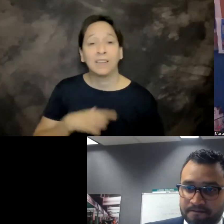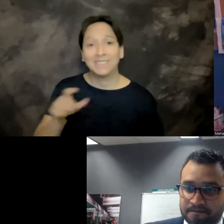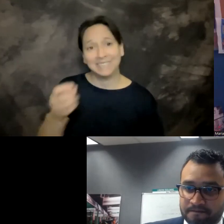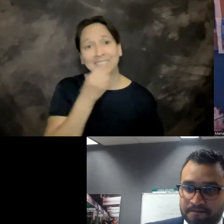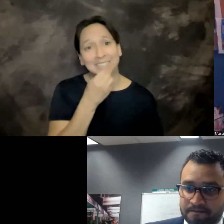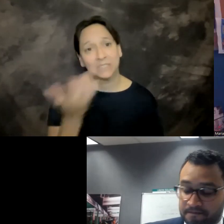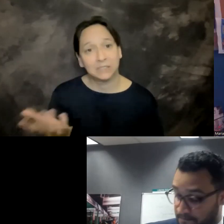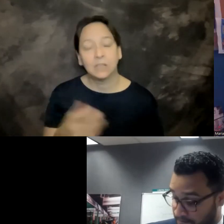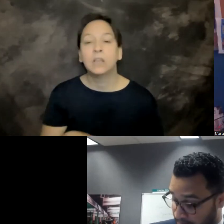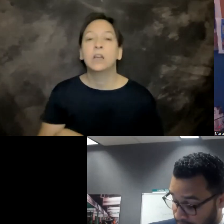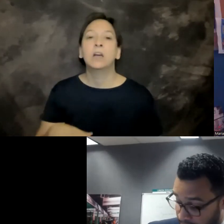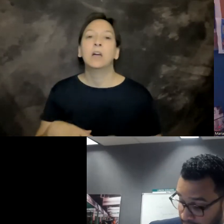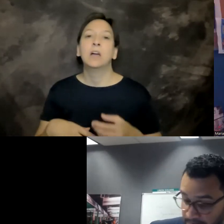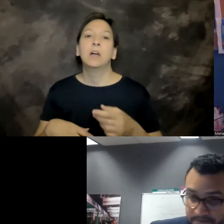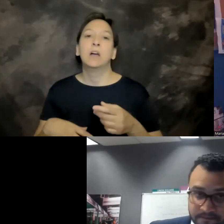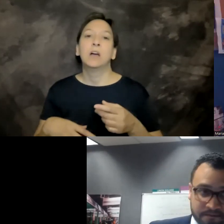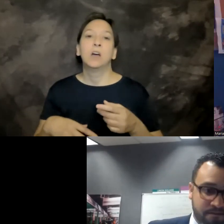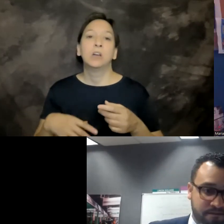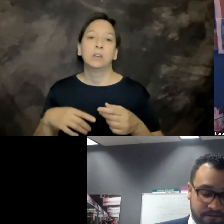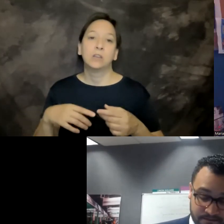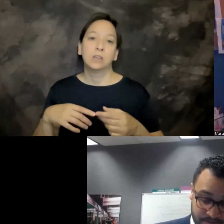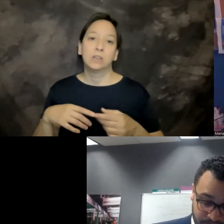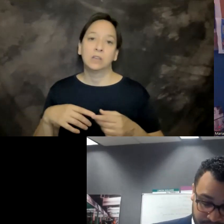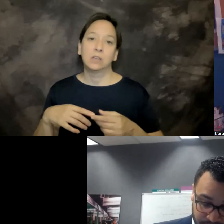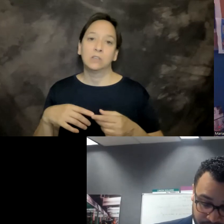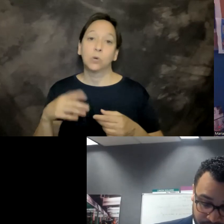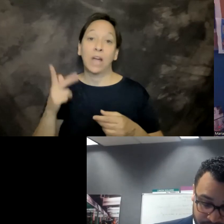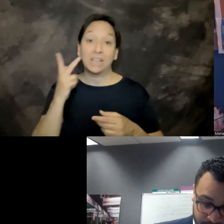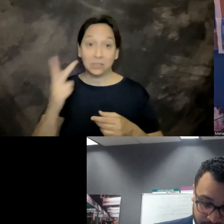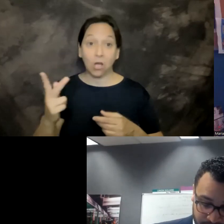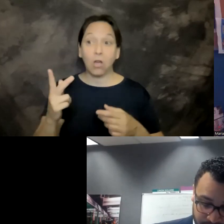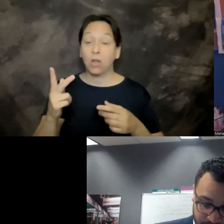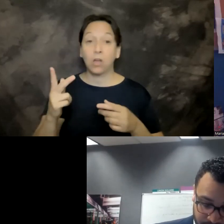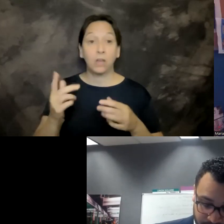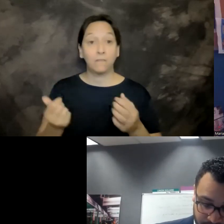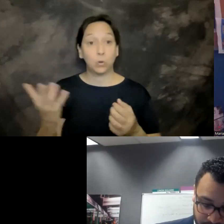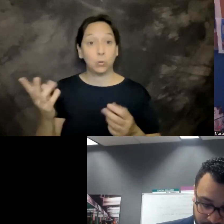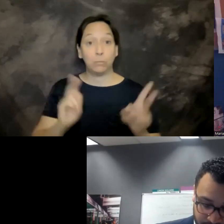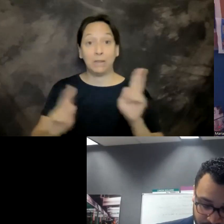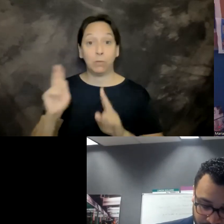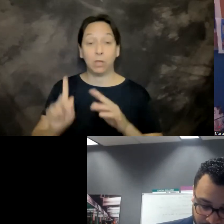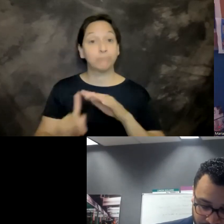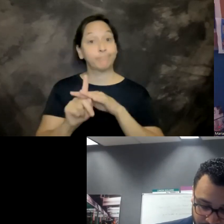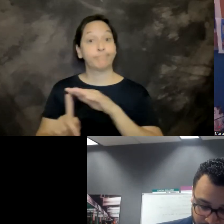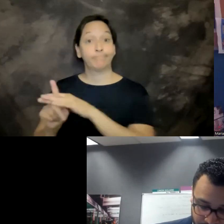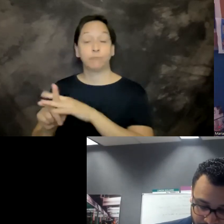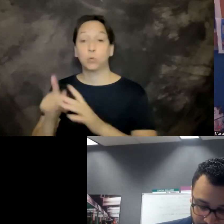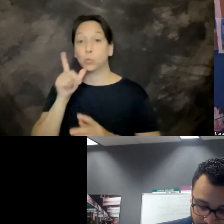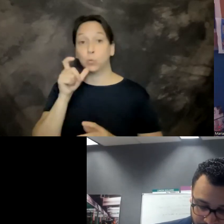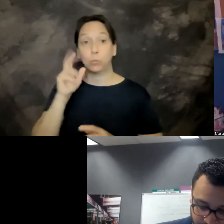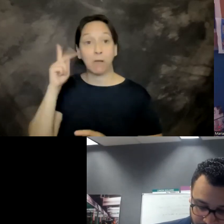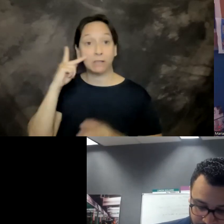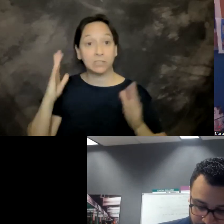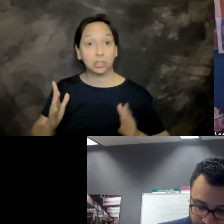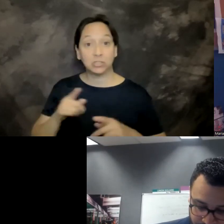As questions were going on, I saw that different either elected officials came in or people from the staff of the elected officials were in. I